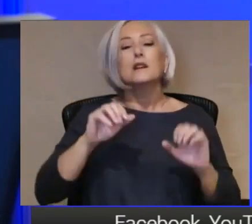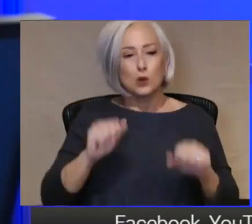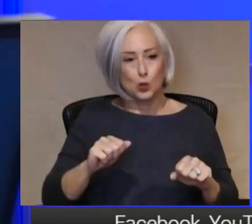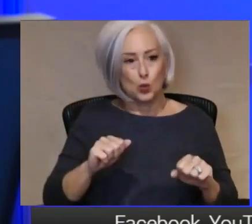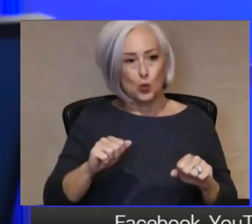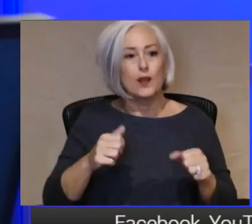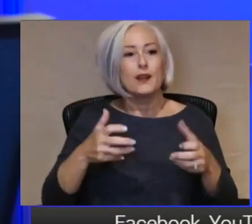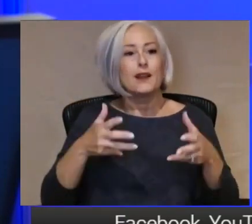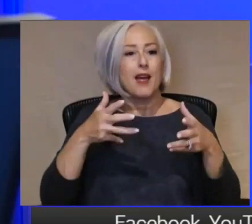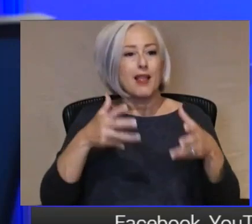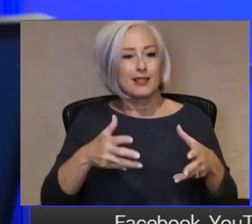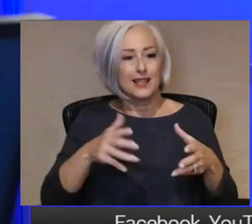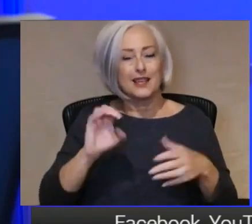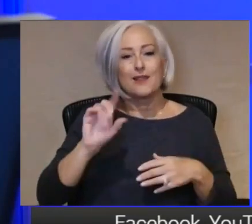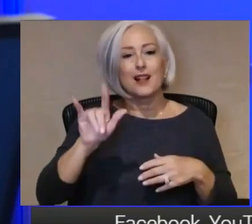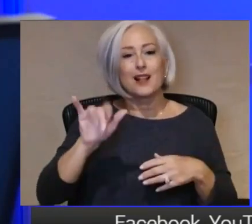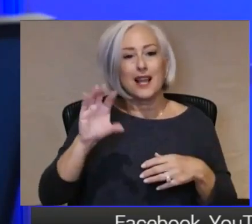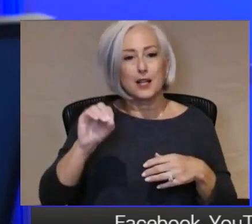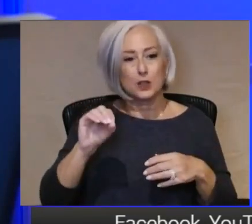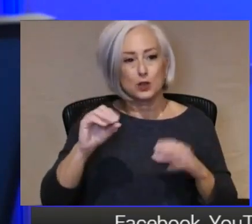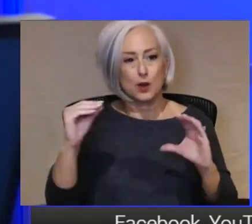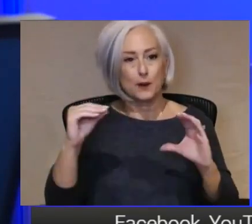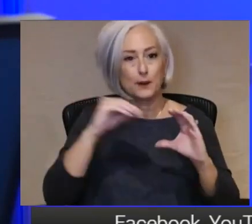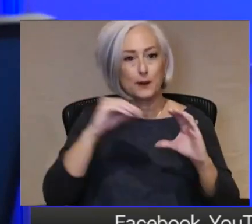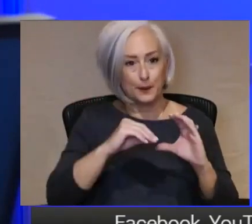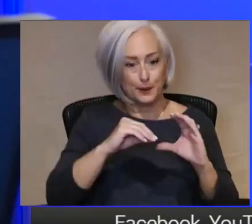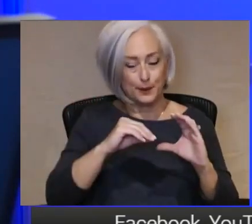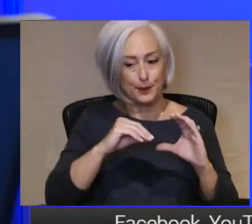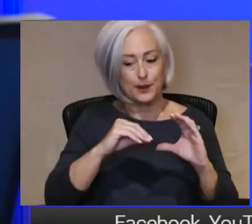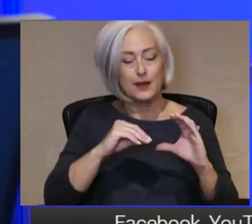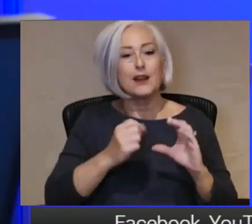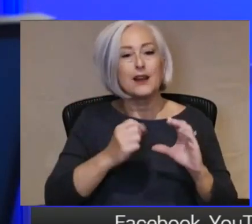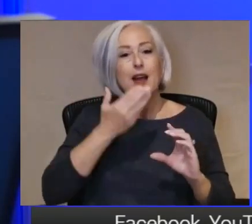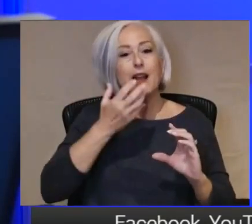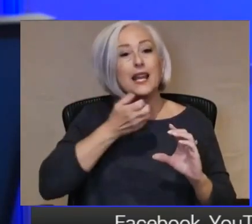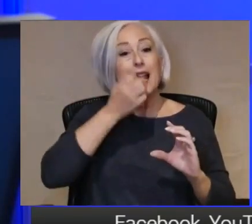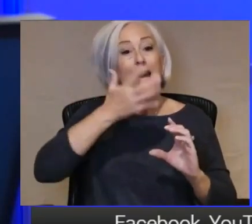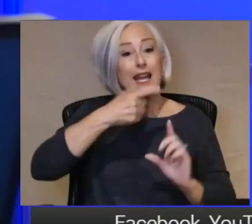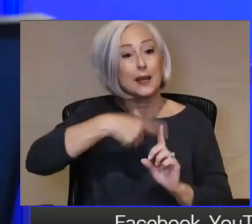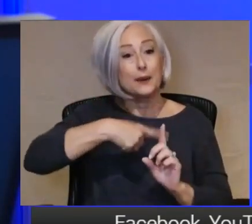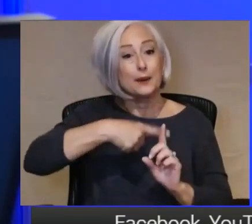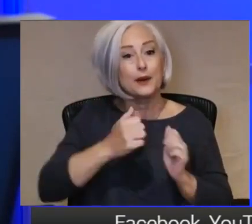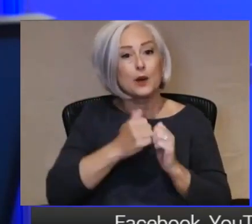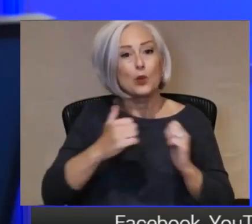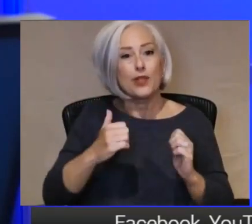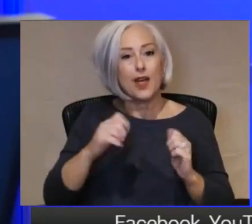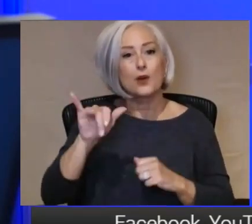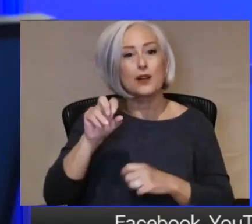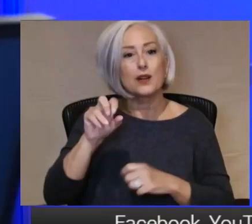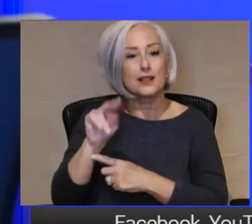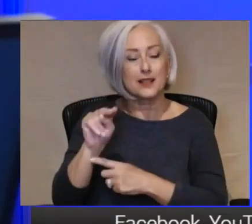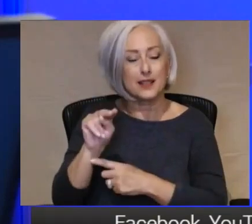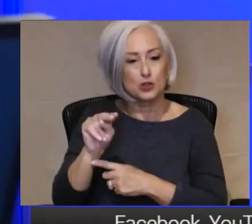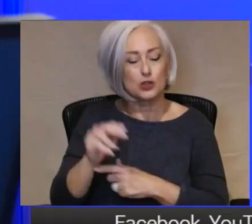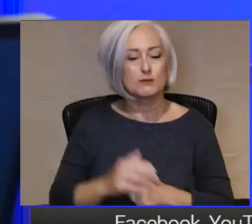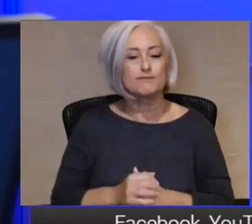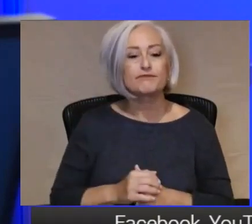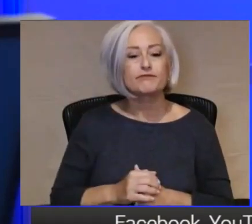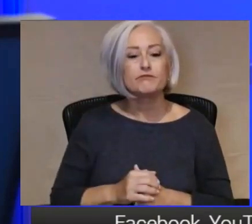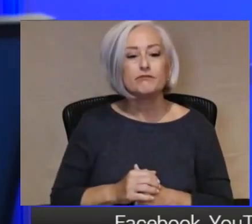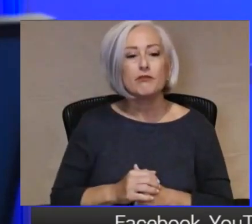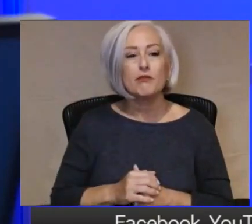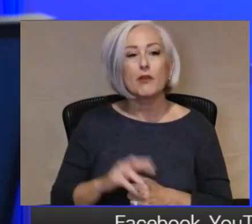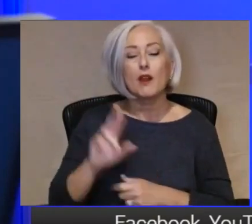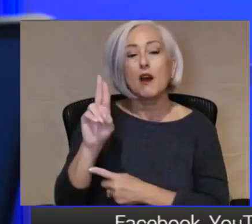producing the same lesion effect without the lesion part. So when ultrasound evolved,